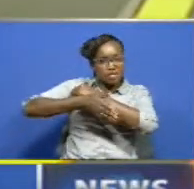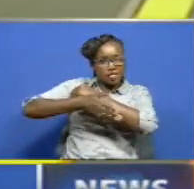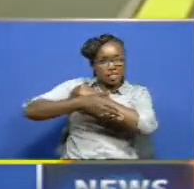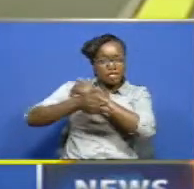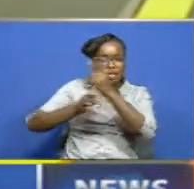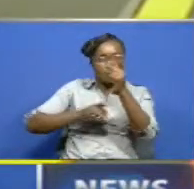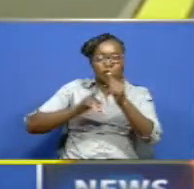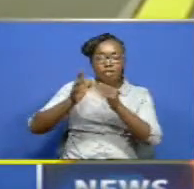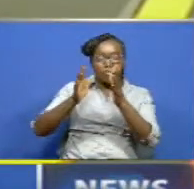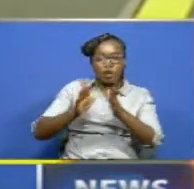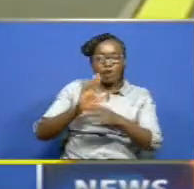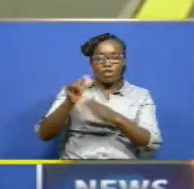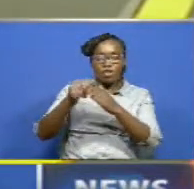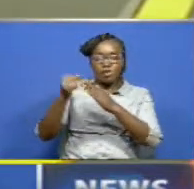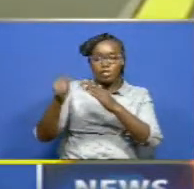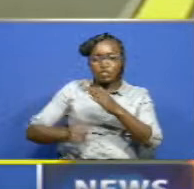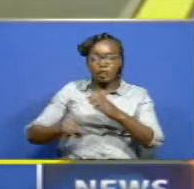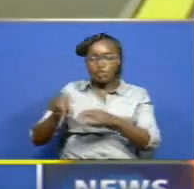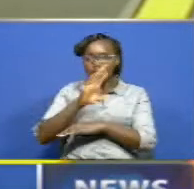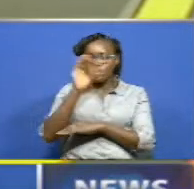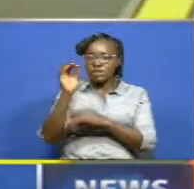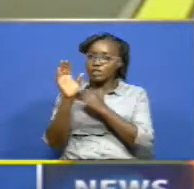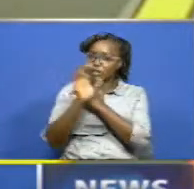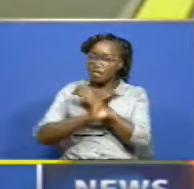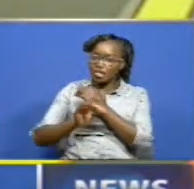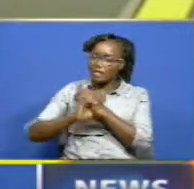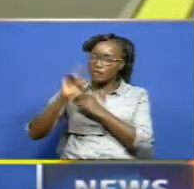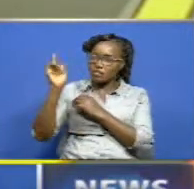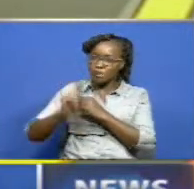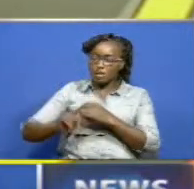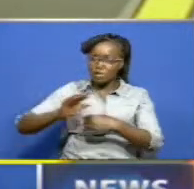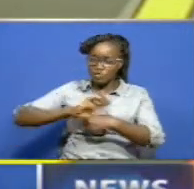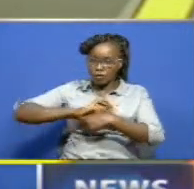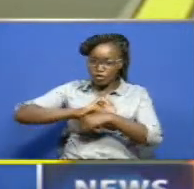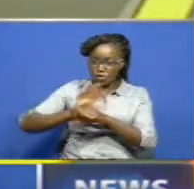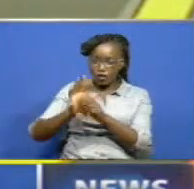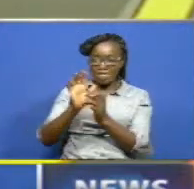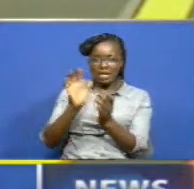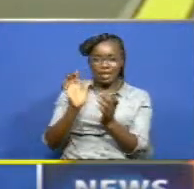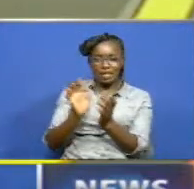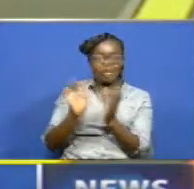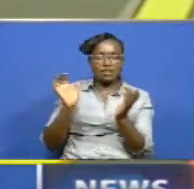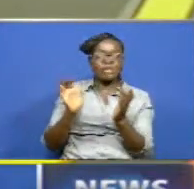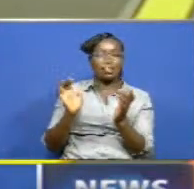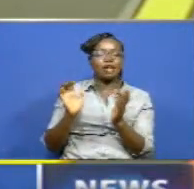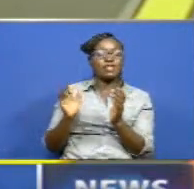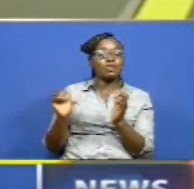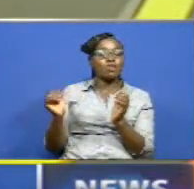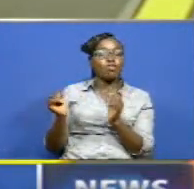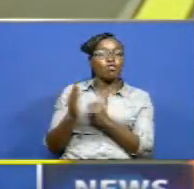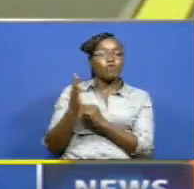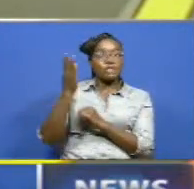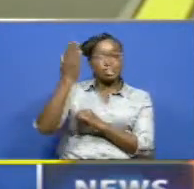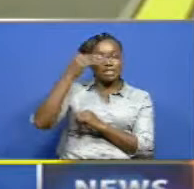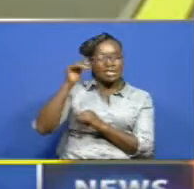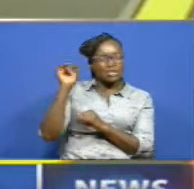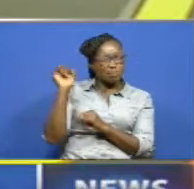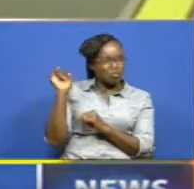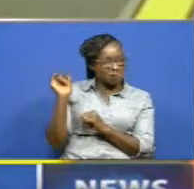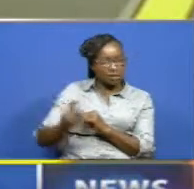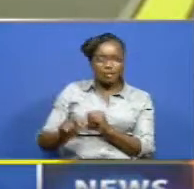the South Asian country will undergo mandatory COVID-19 testing and be put under 14 days